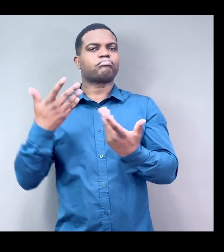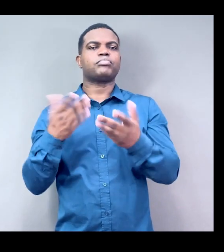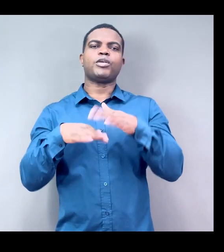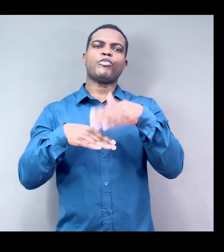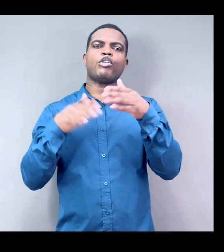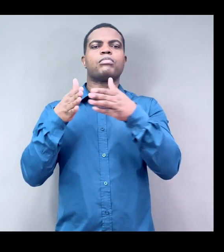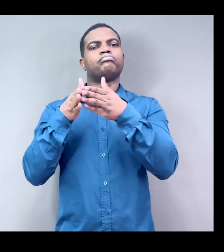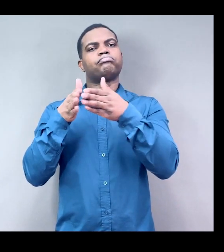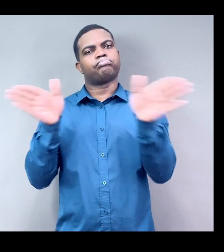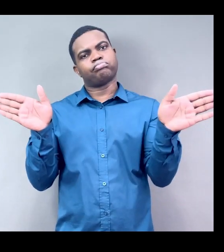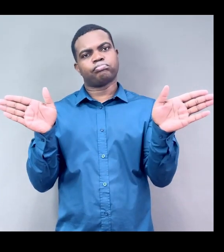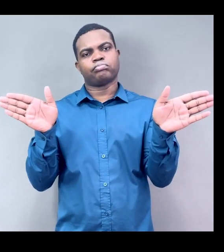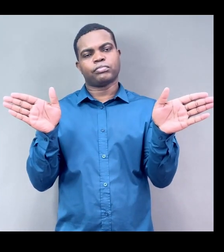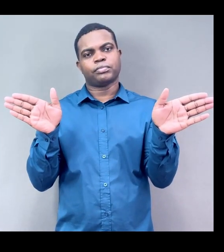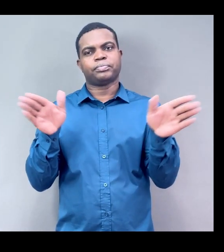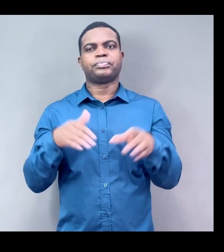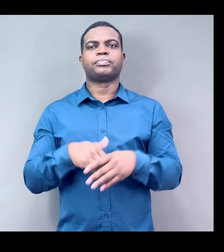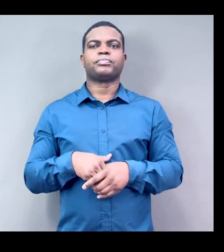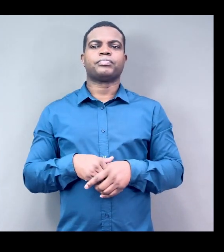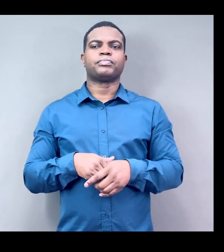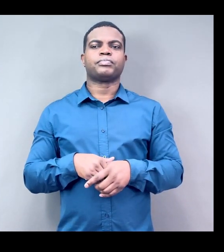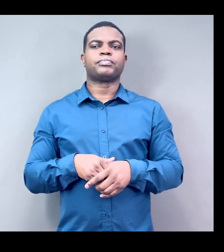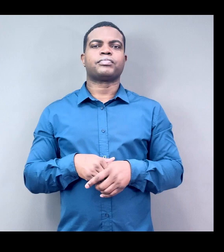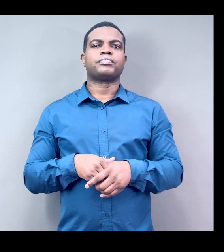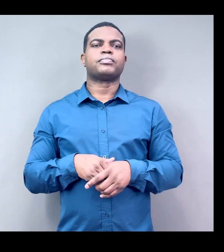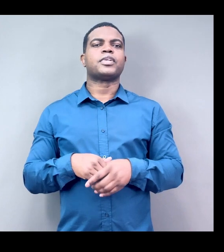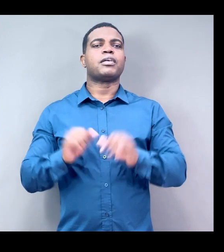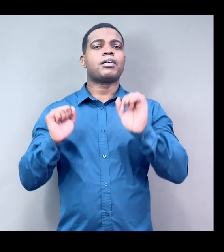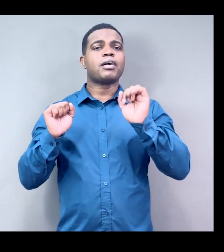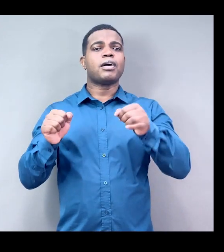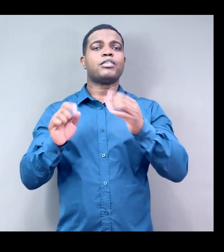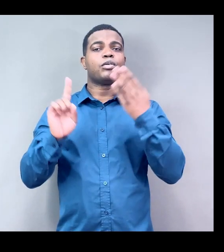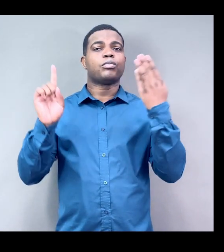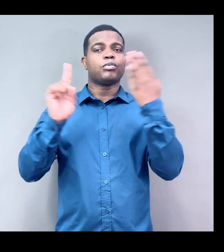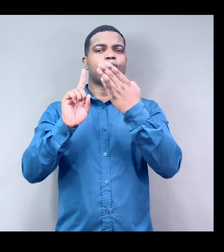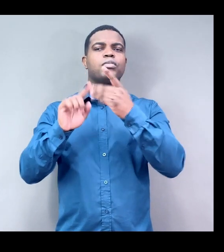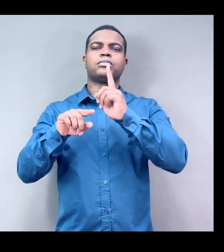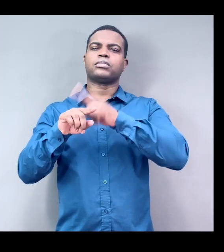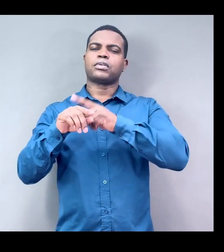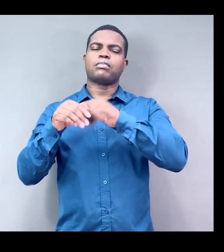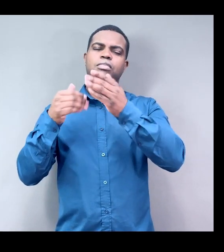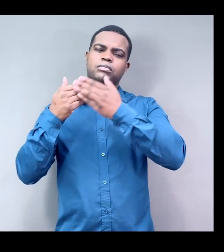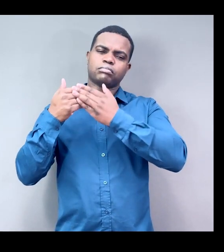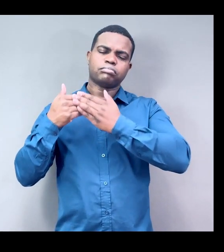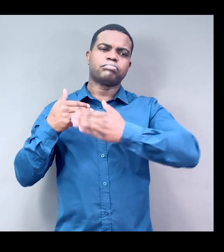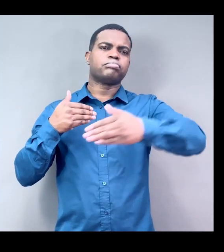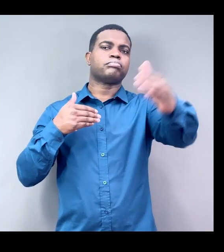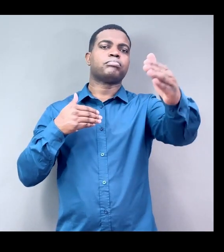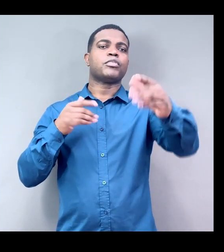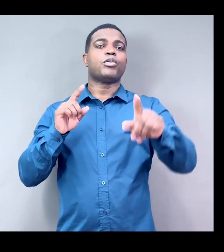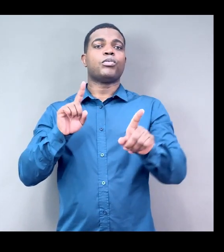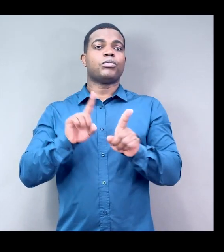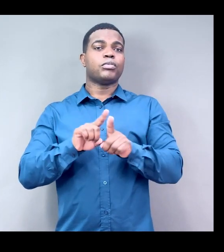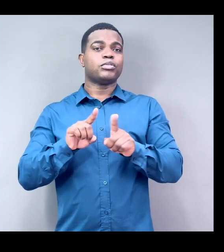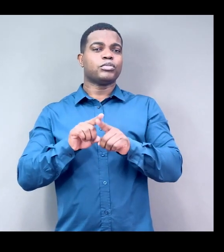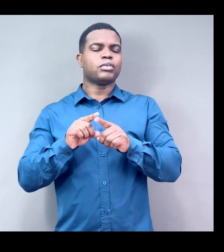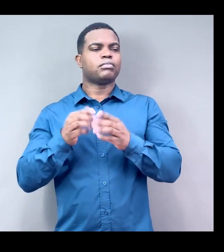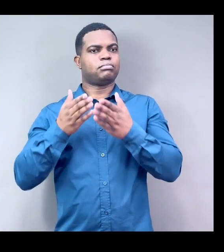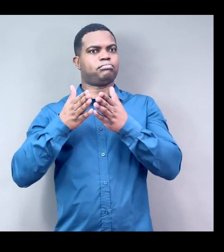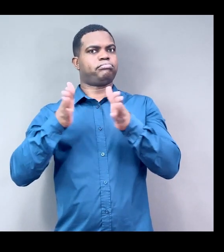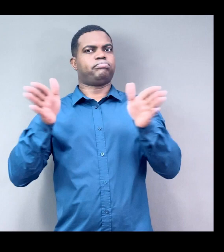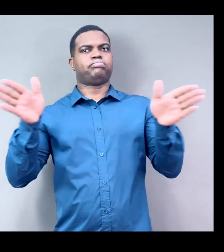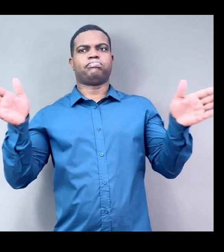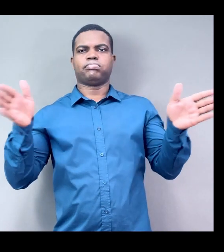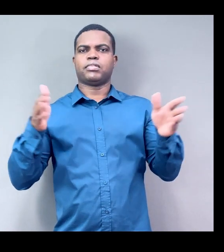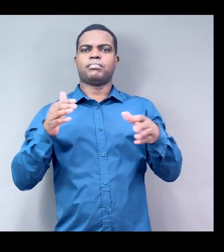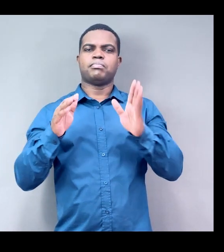For goals, they are broad and general. So goals, they are